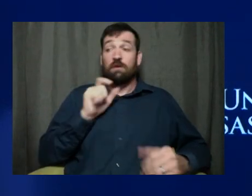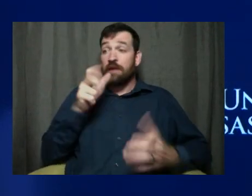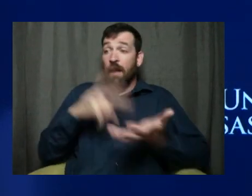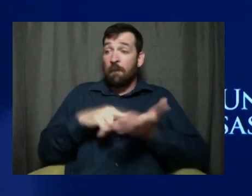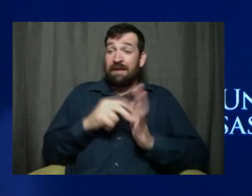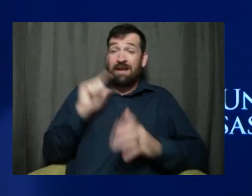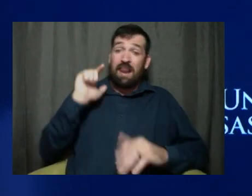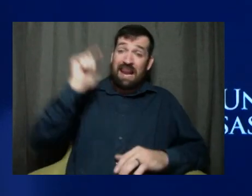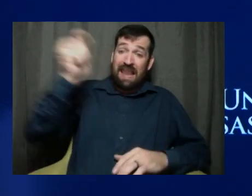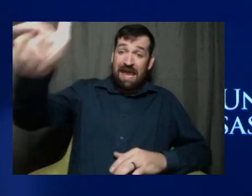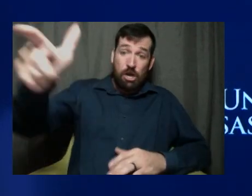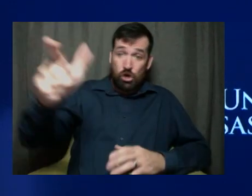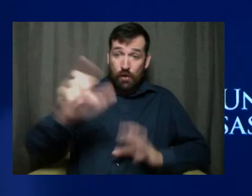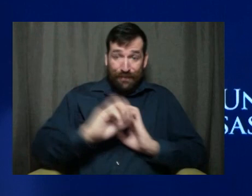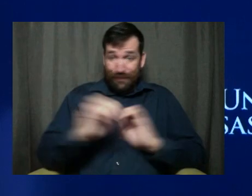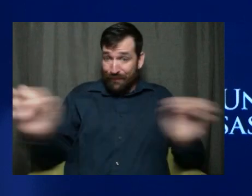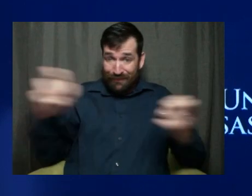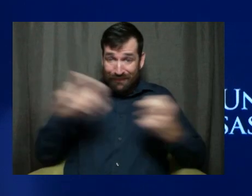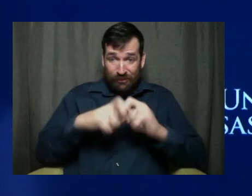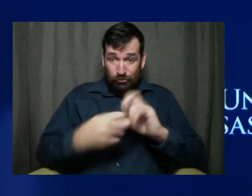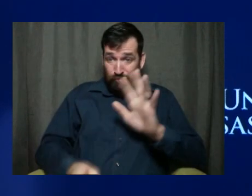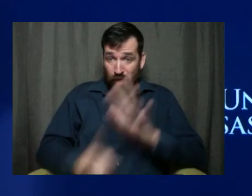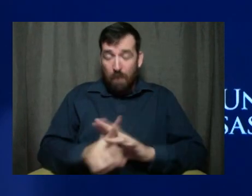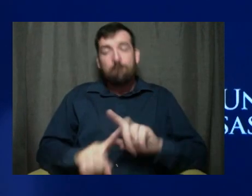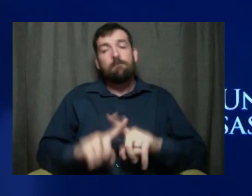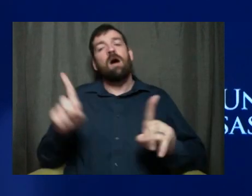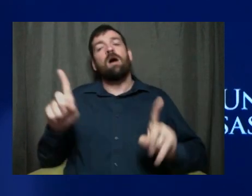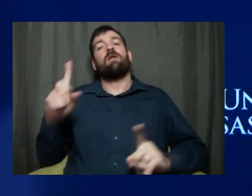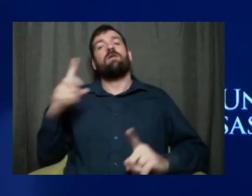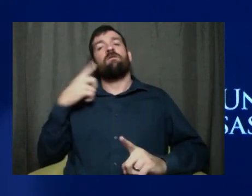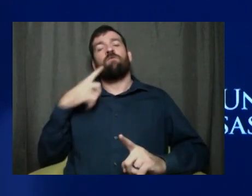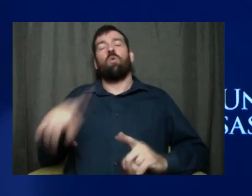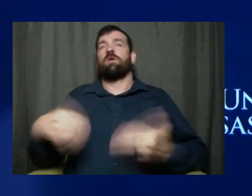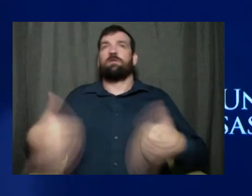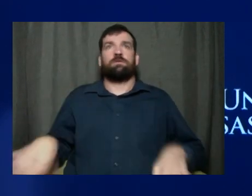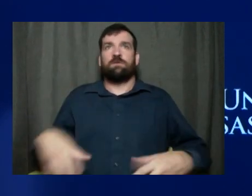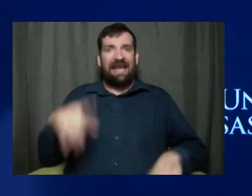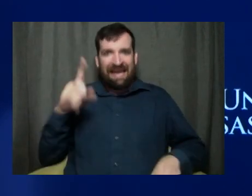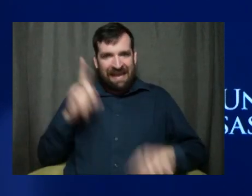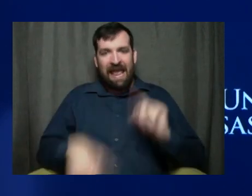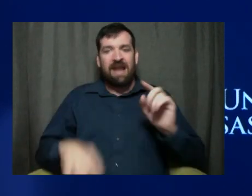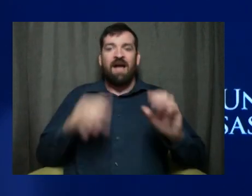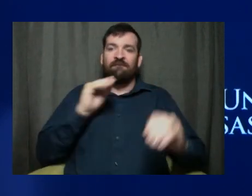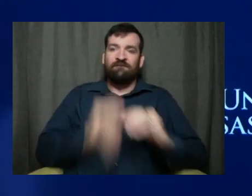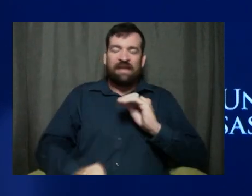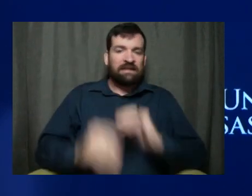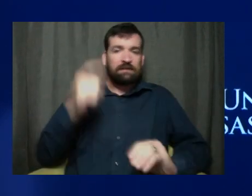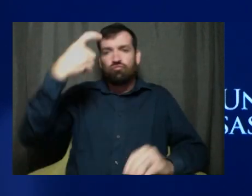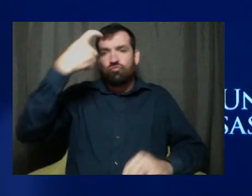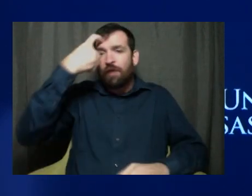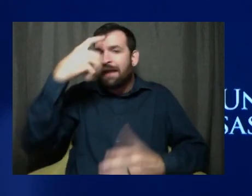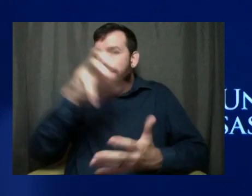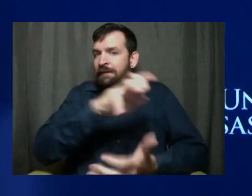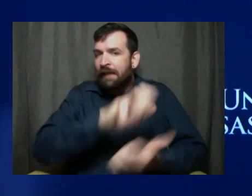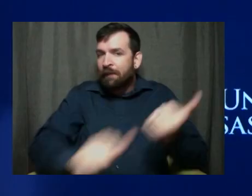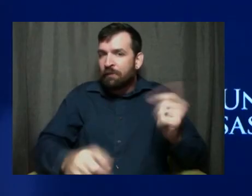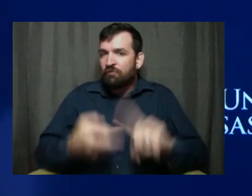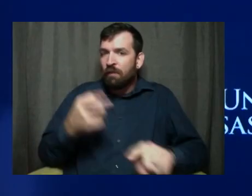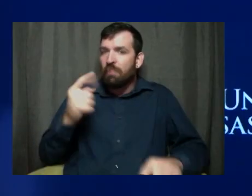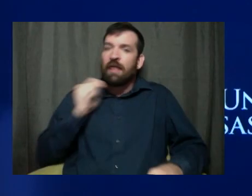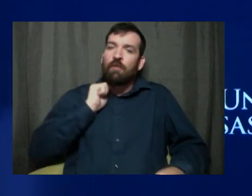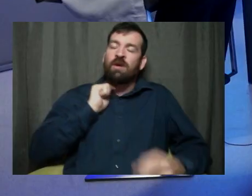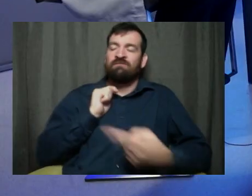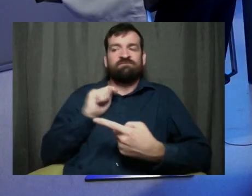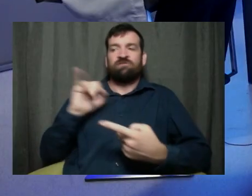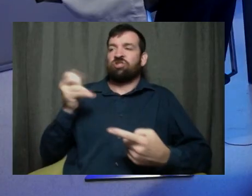in the future, but it meant for kind of irreversible brain damage that a baby could have with low thyroid. John didn't have it. And John has